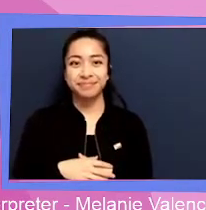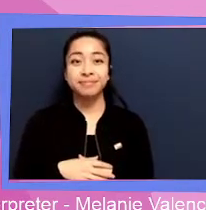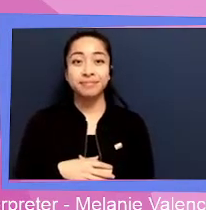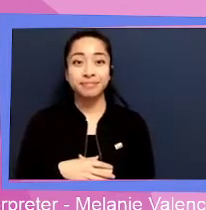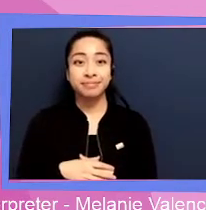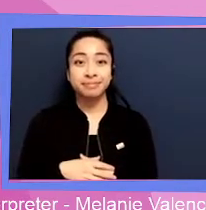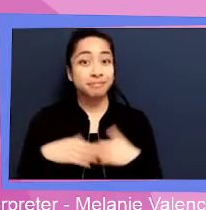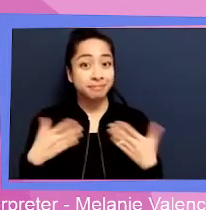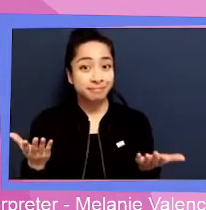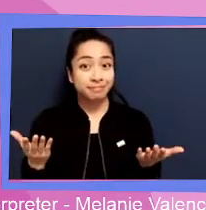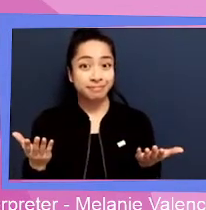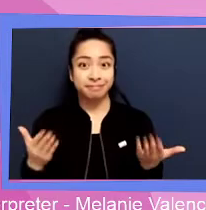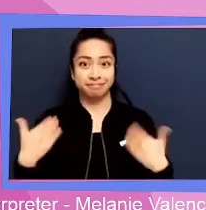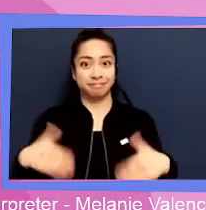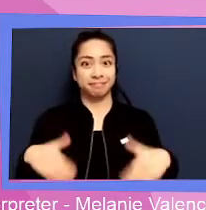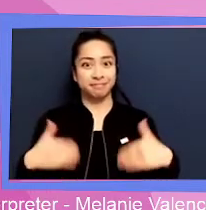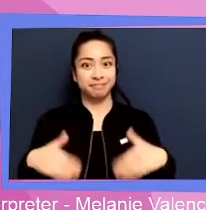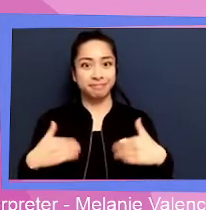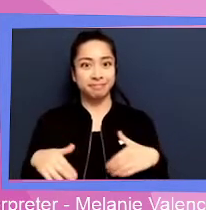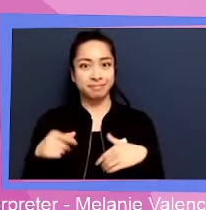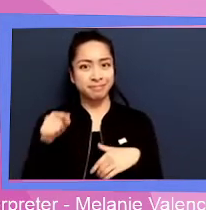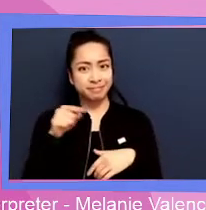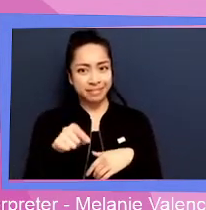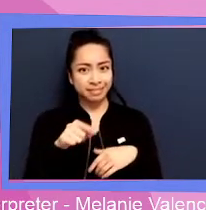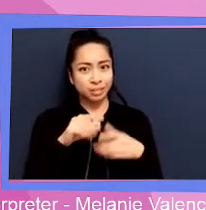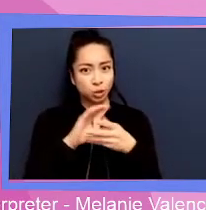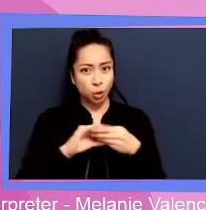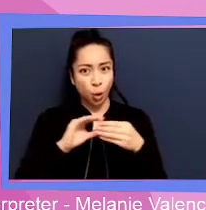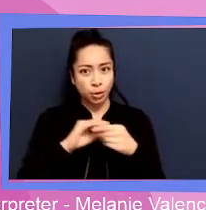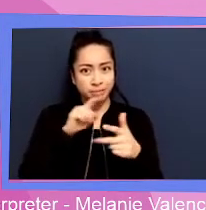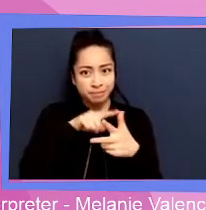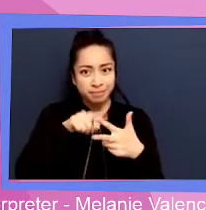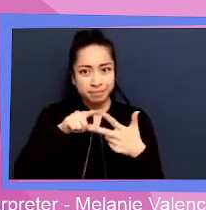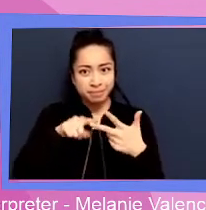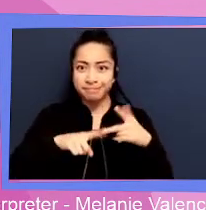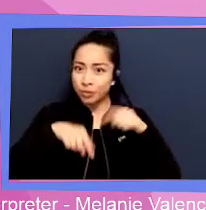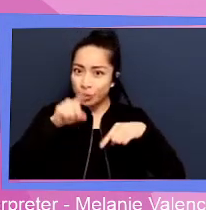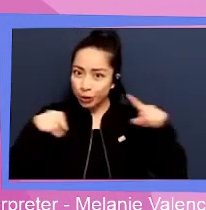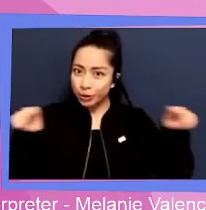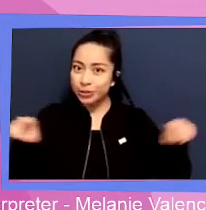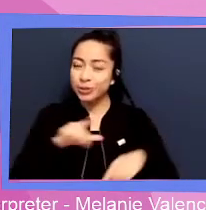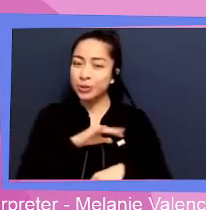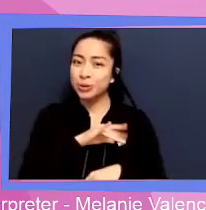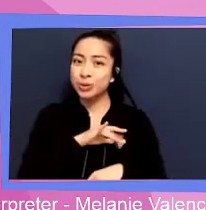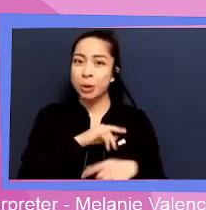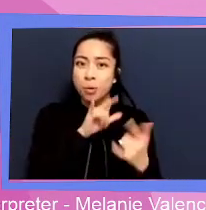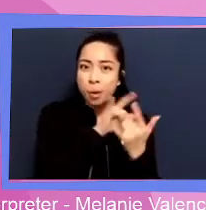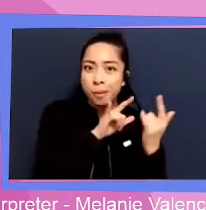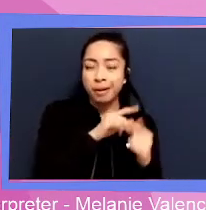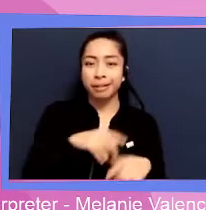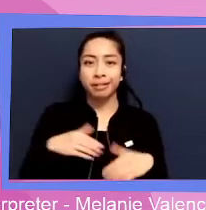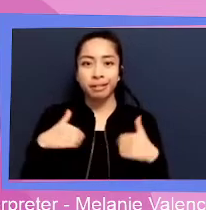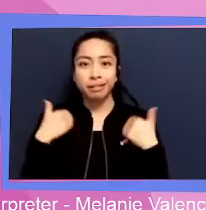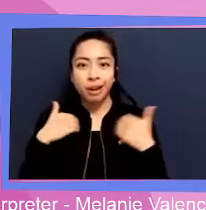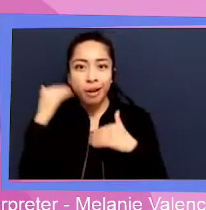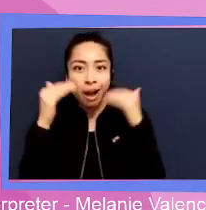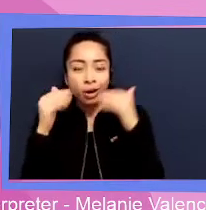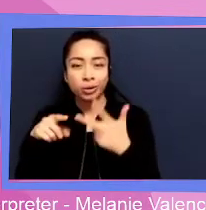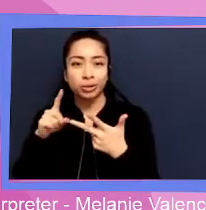Well, we have a pretty diverse group of stories here, which I love. Romance, YA, contemporary fiction.